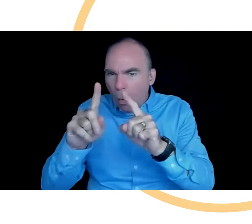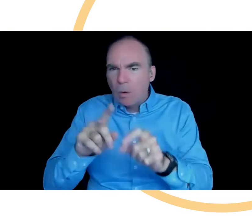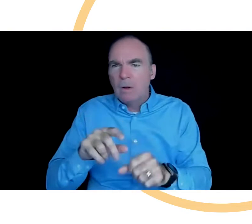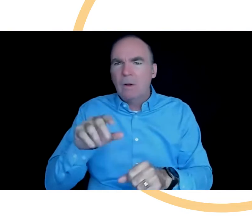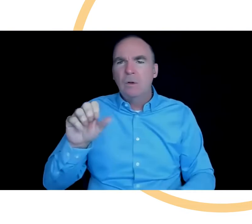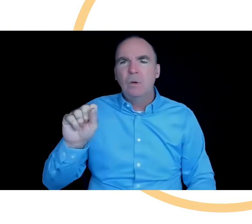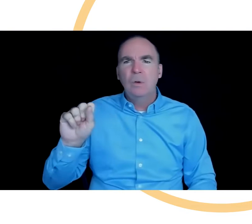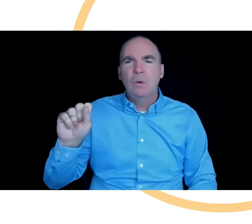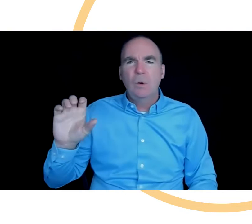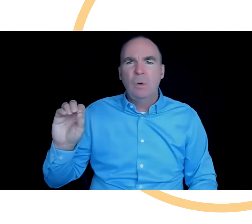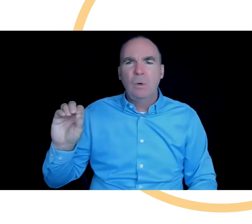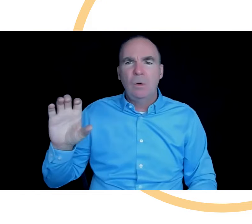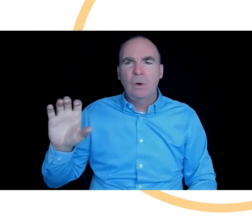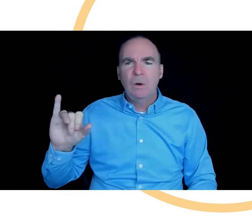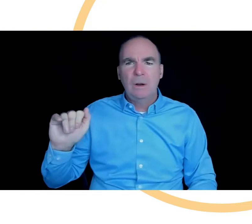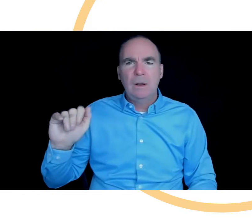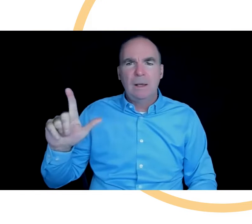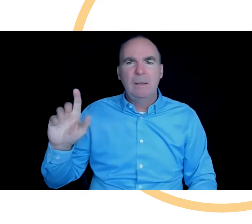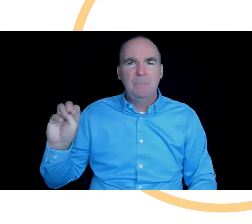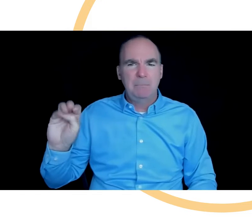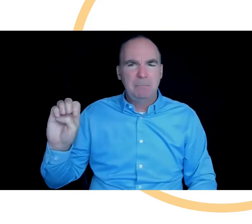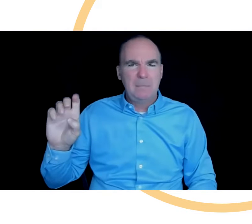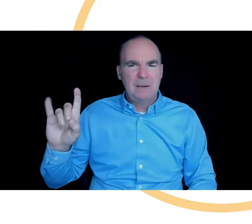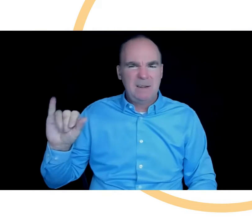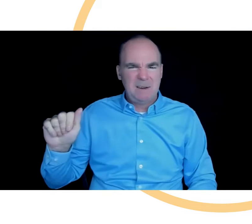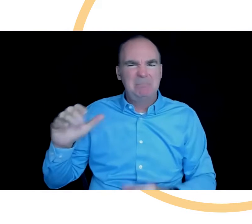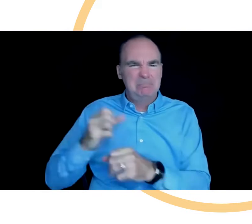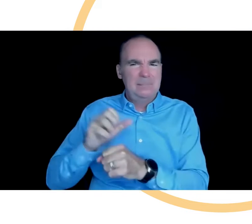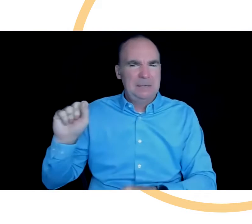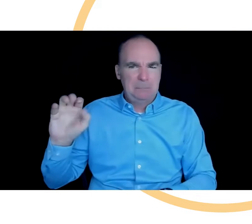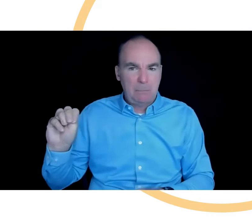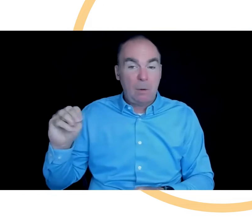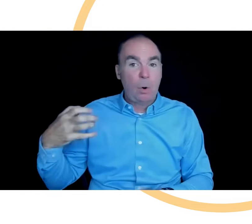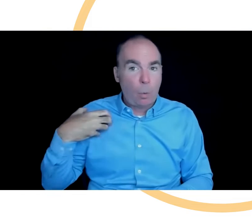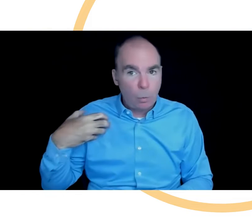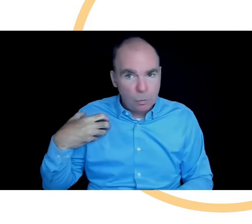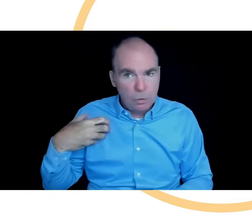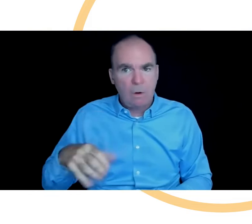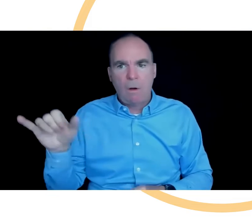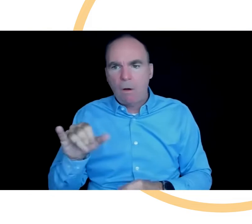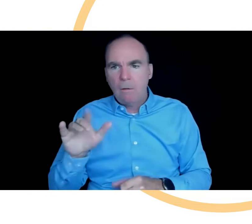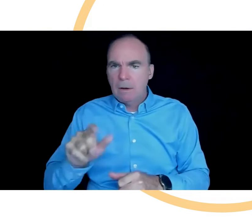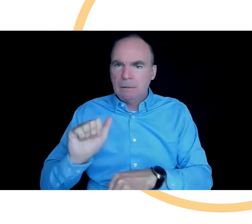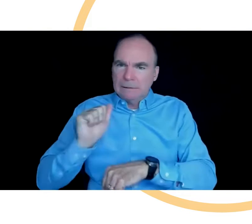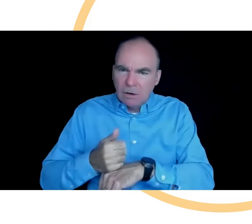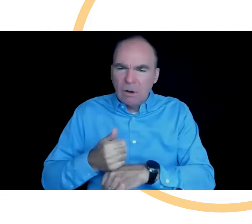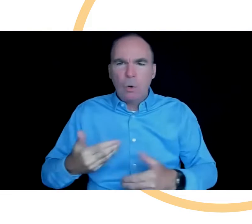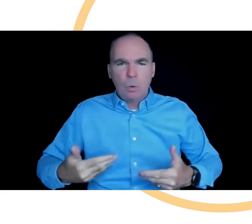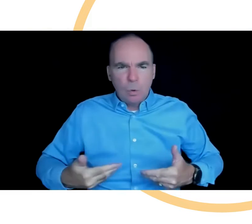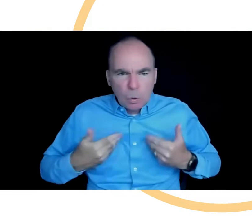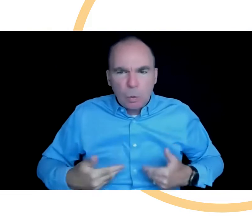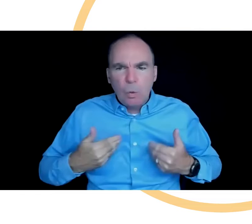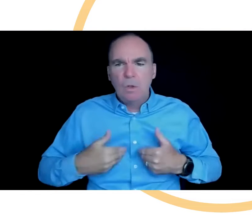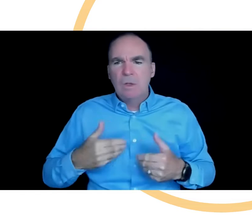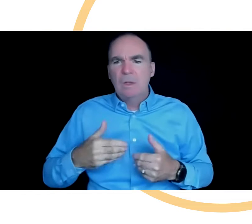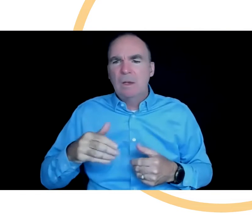coach, and develops a positive youth approach through launching social and youth clubs in